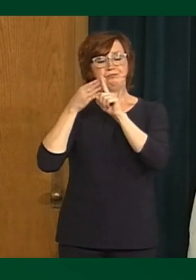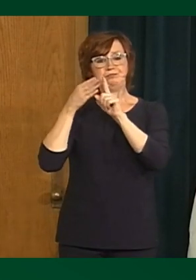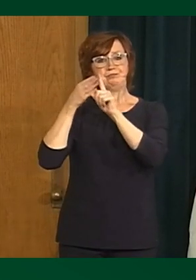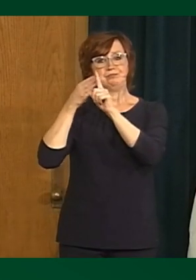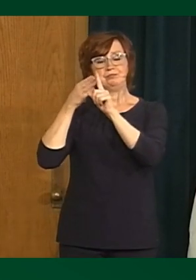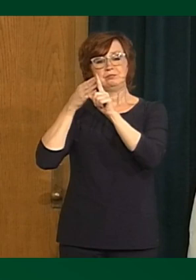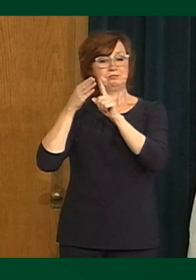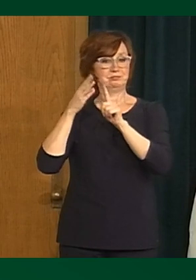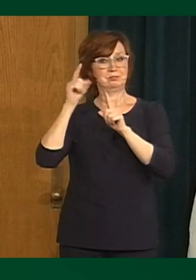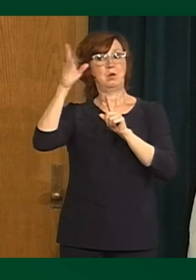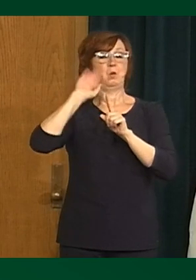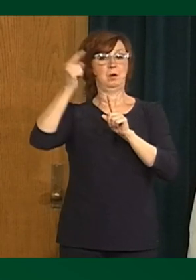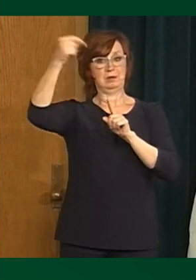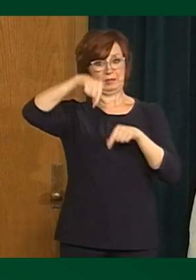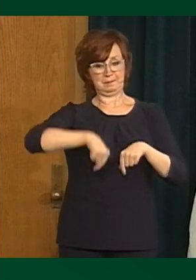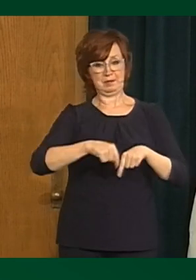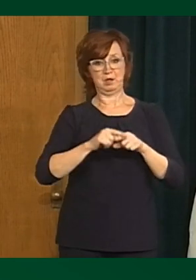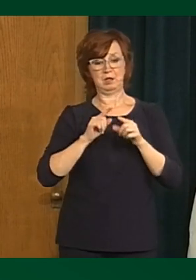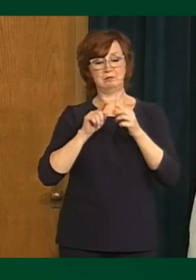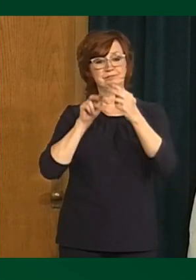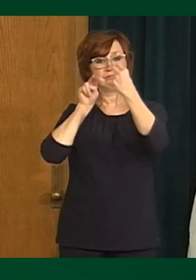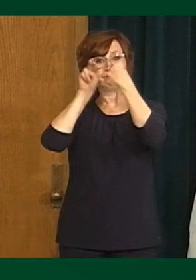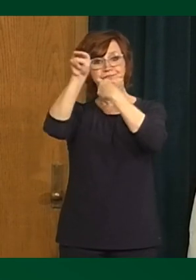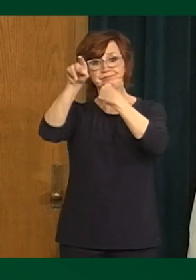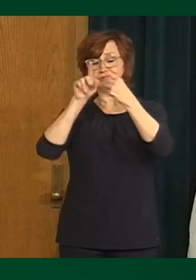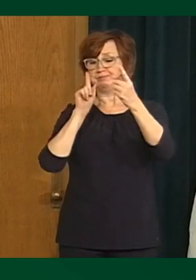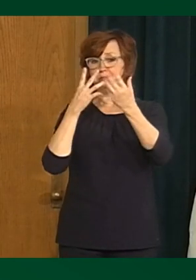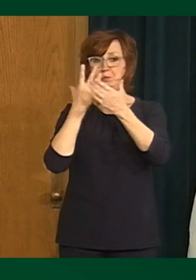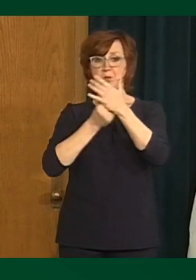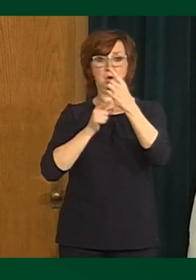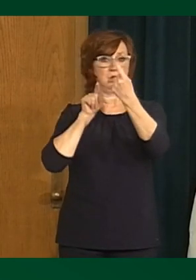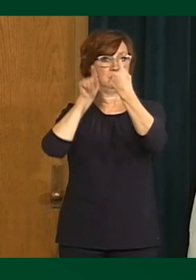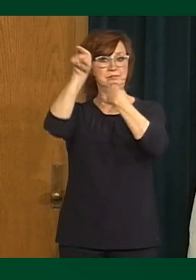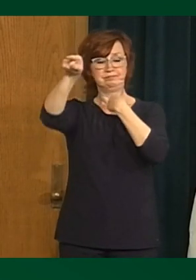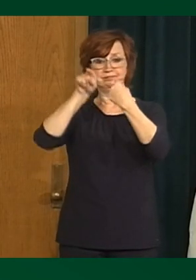the mayor of LaRange, but I can speak to the mayors in general that the minister,